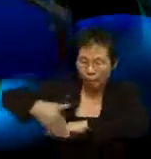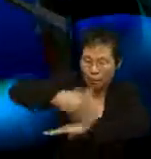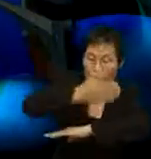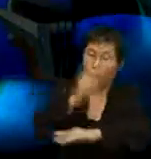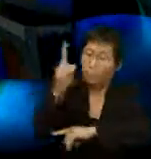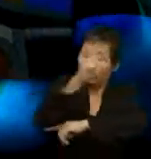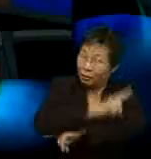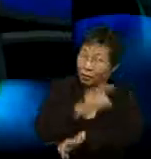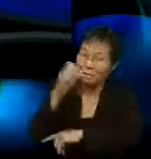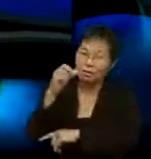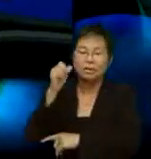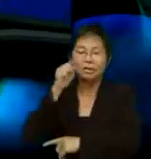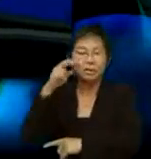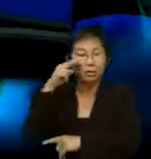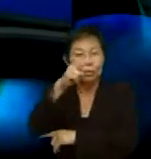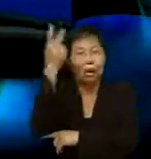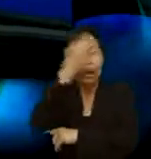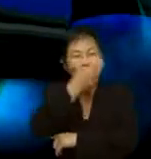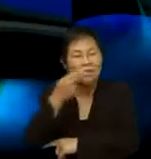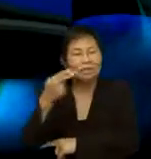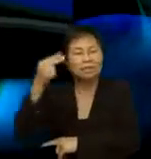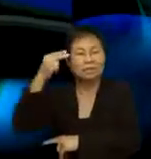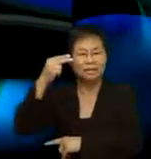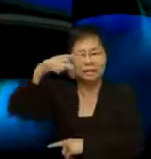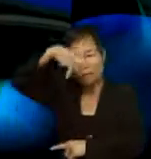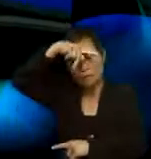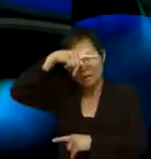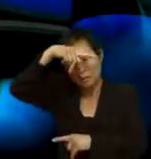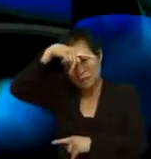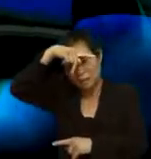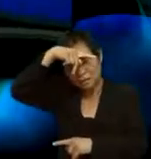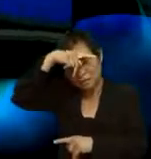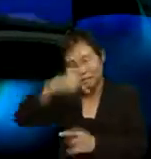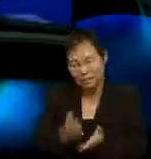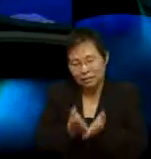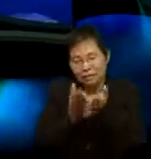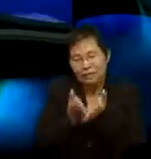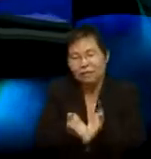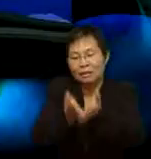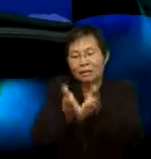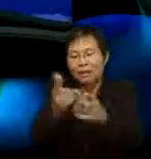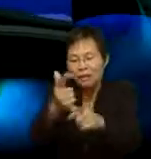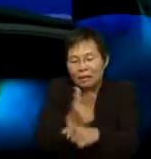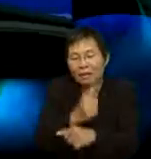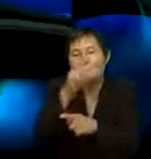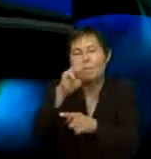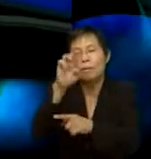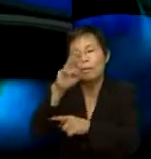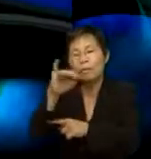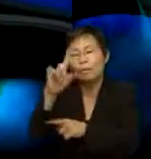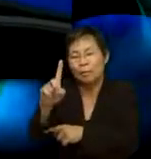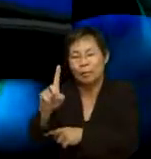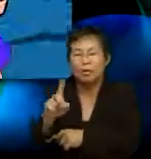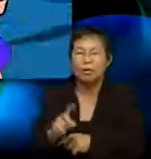One day, she saw a handsome prince sailing on a ship. The little mermaid fell in love with